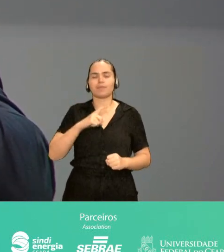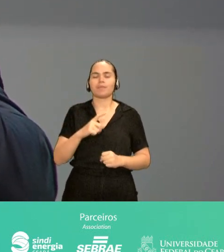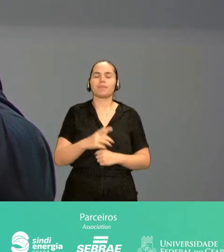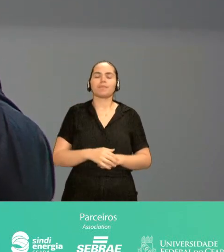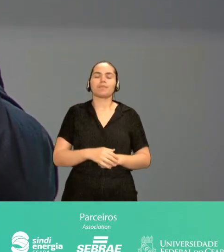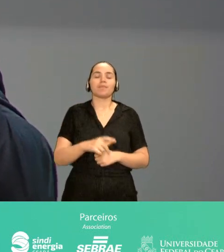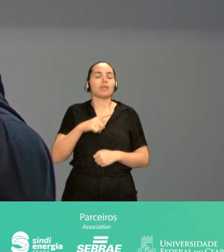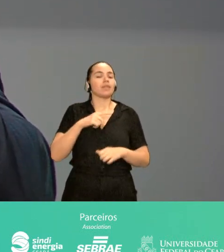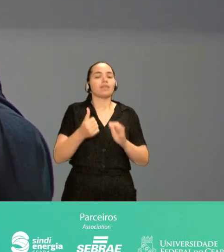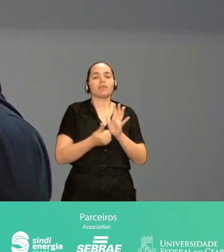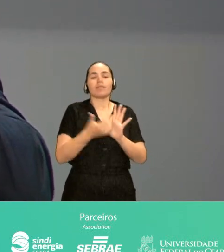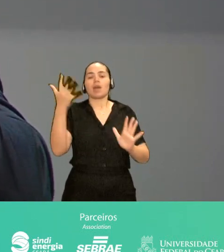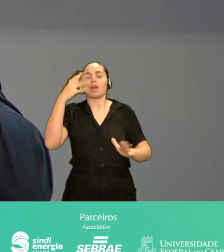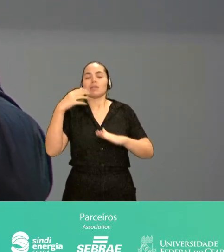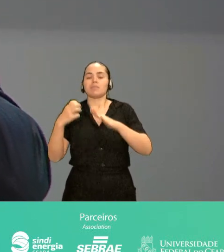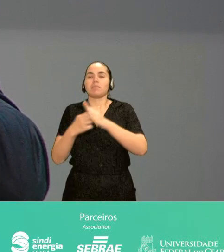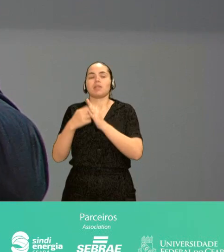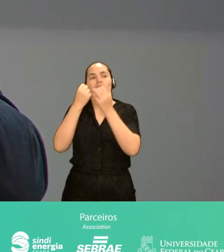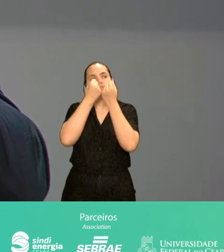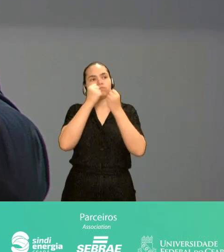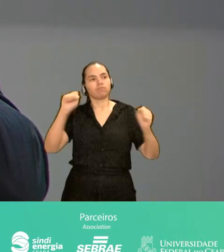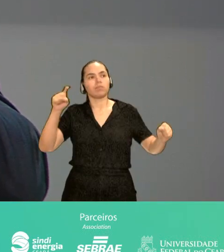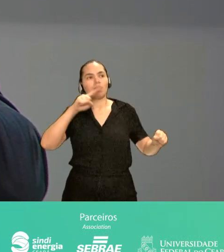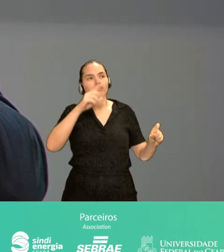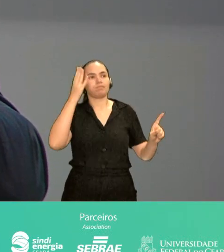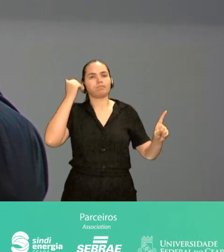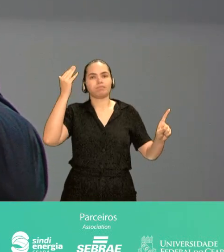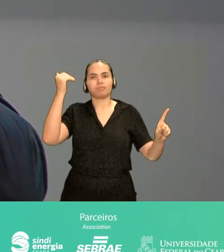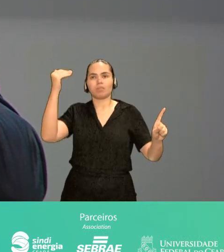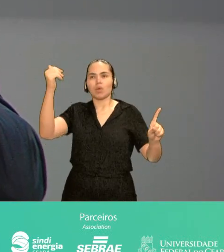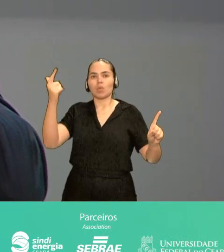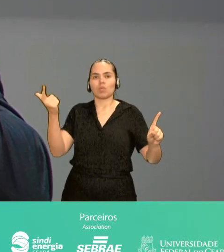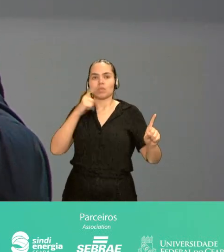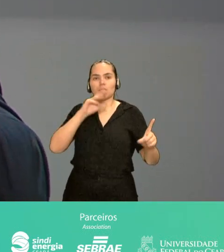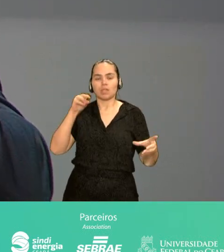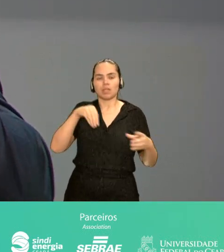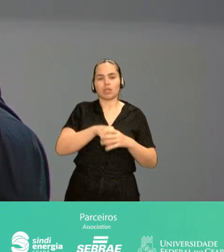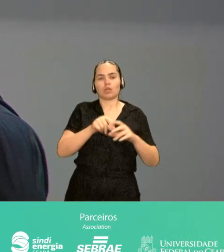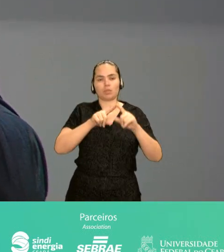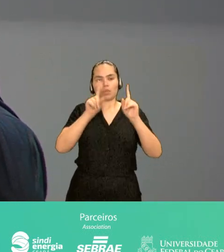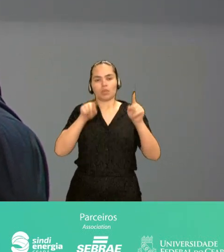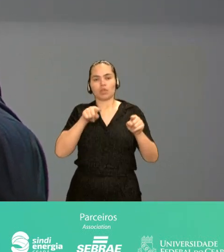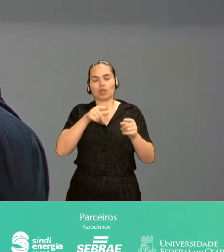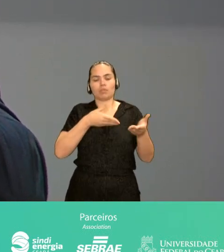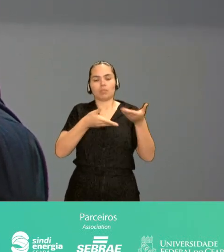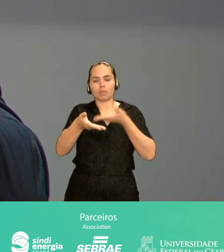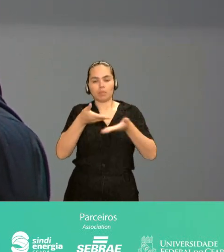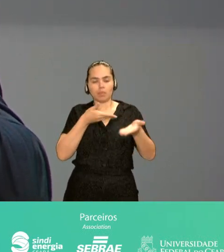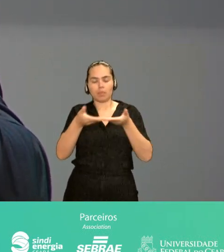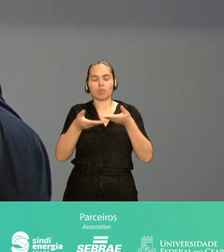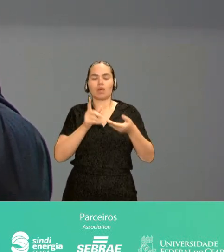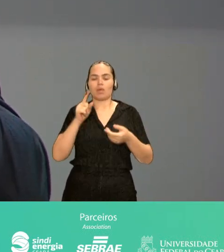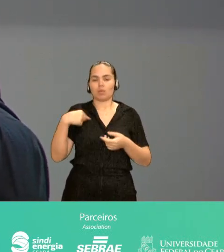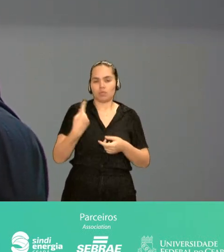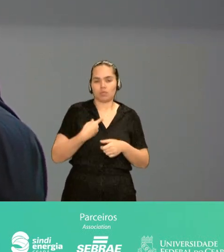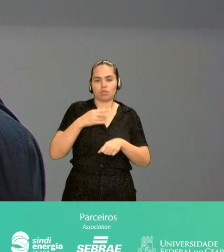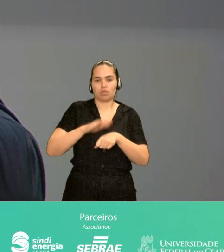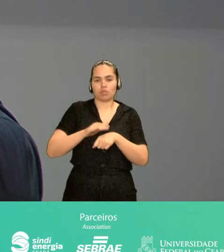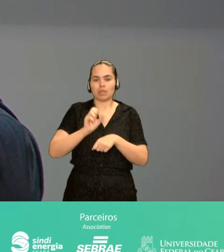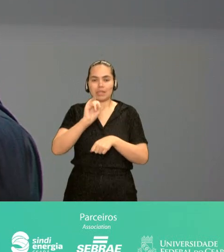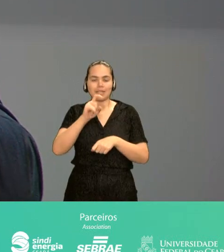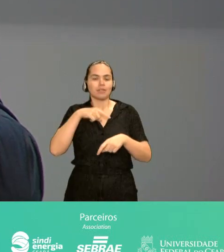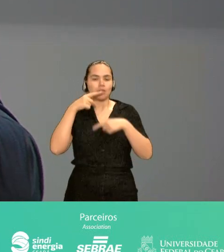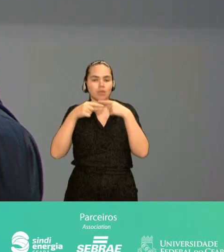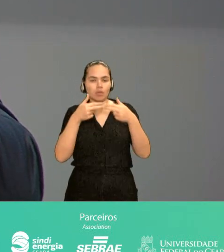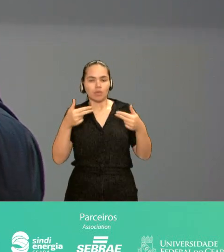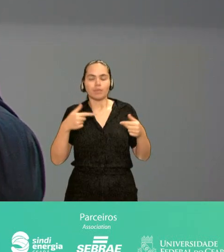are seeking to develop projects here. I'm sure they are having commercial proposals from us and